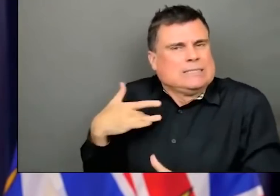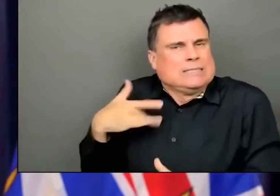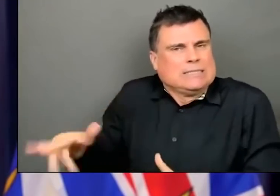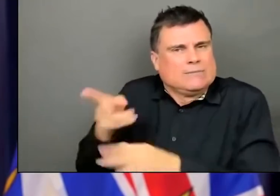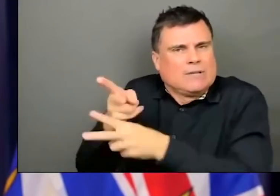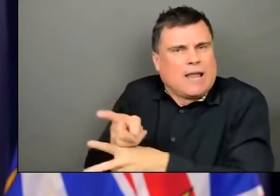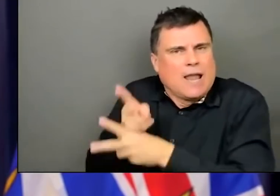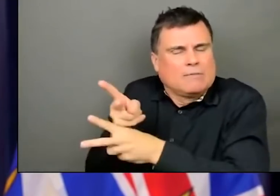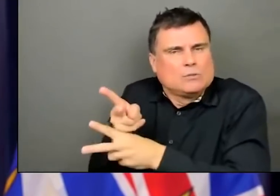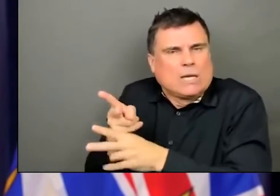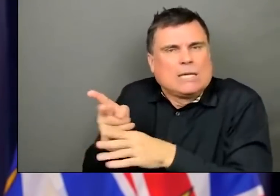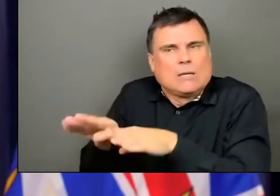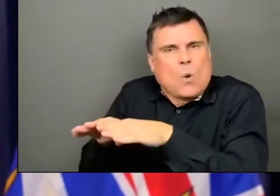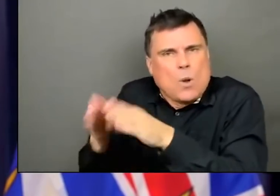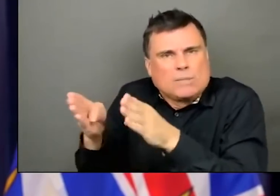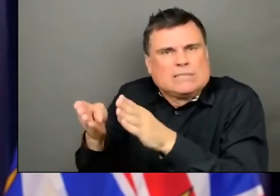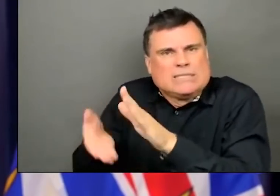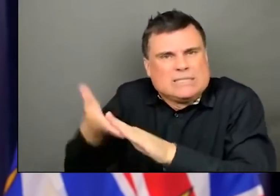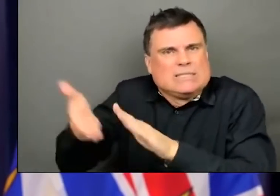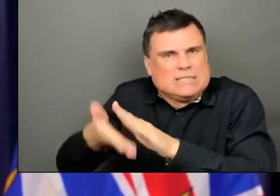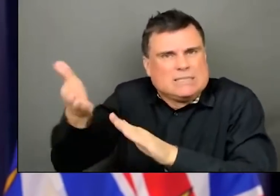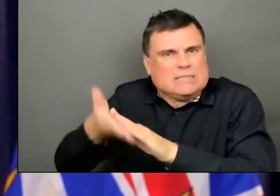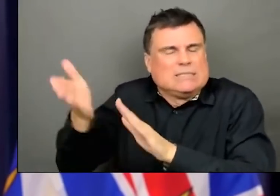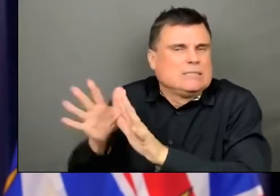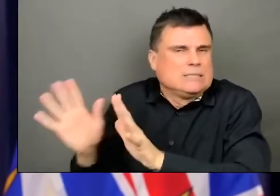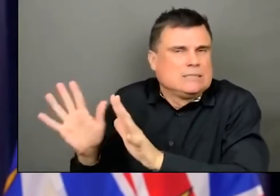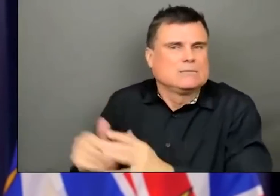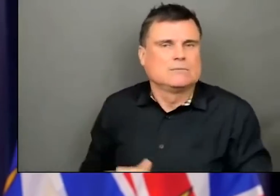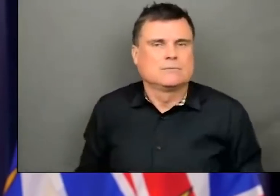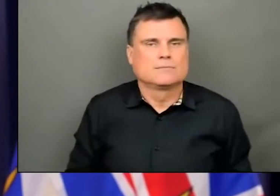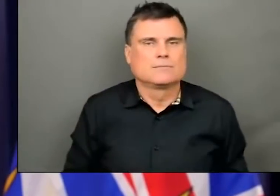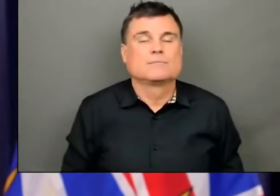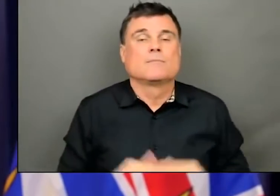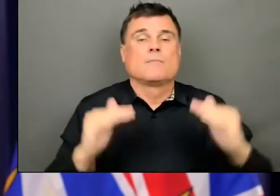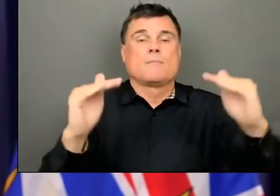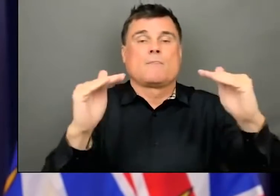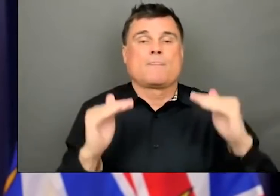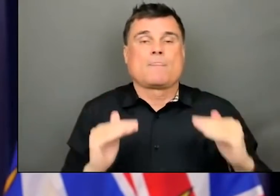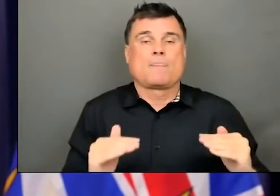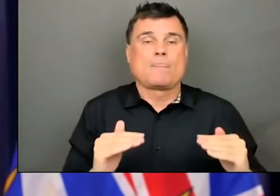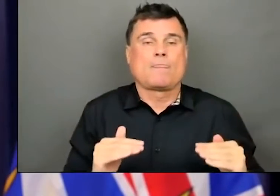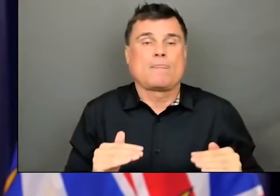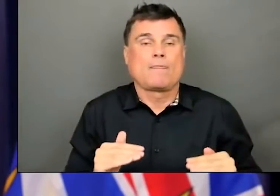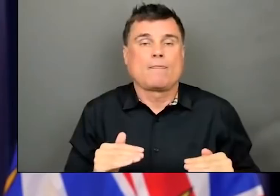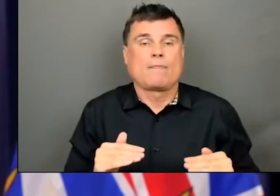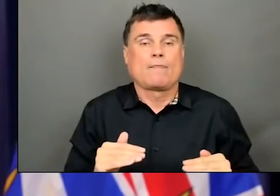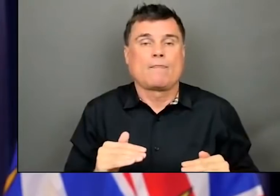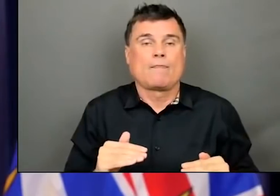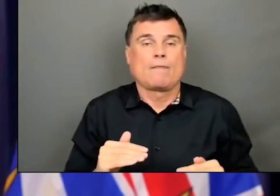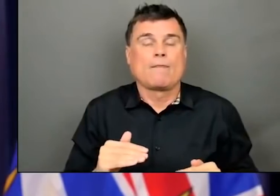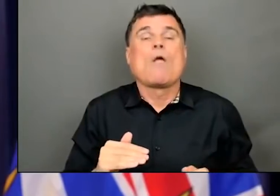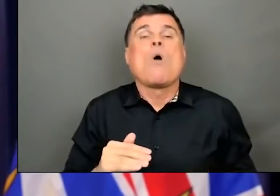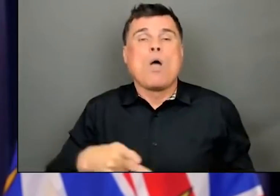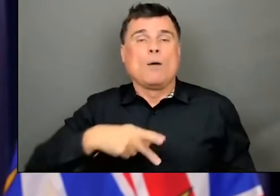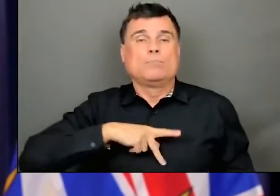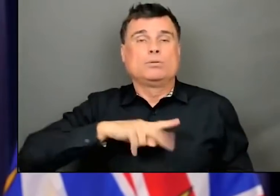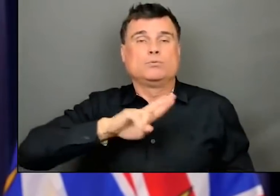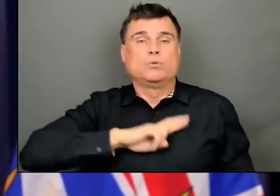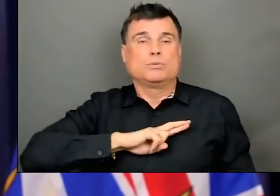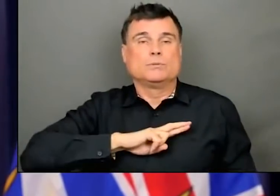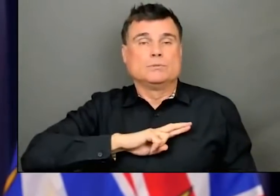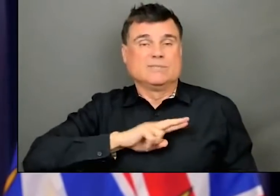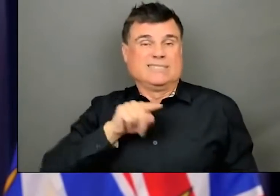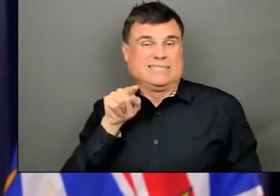to increase to 4 operating rooms starting November the 8th. At Prince Rupert Regional Hospital for the month of November, operating room staff are being redeployed